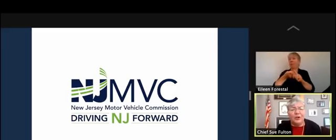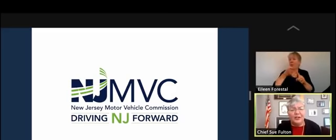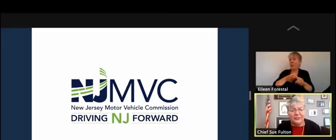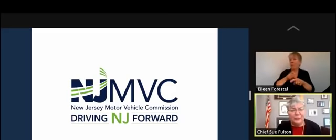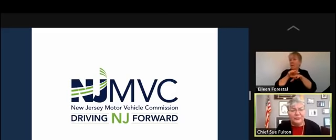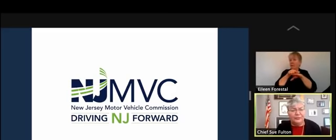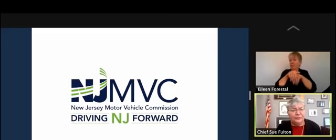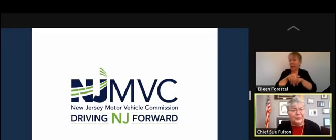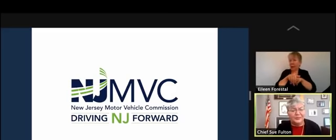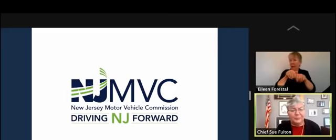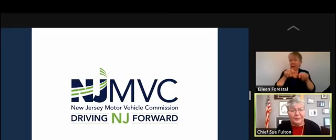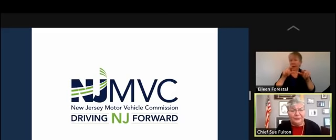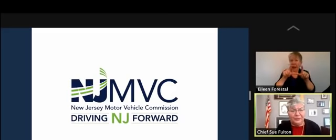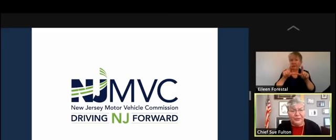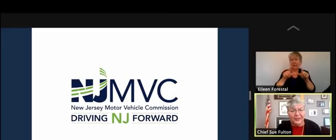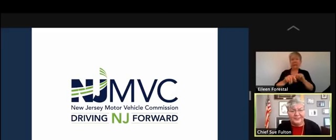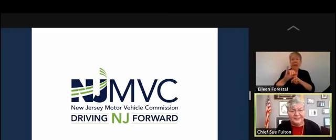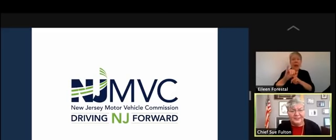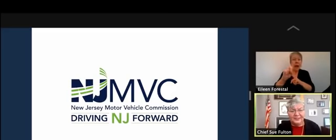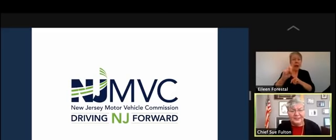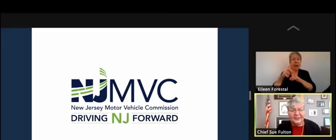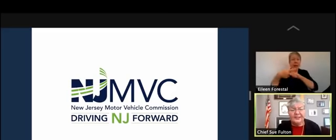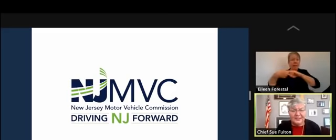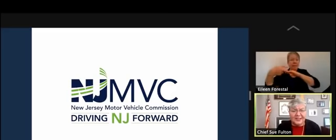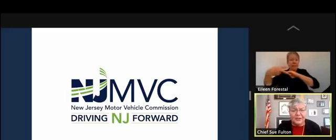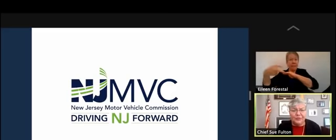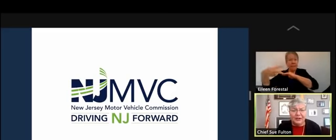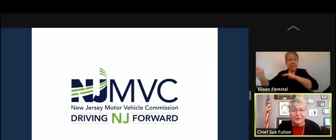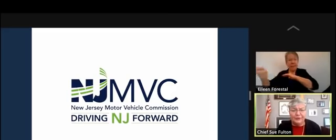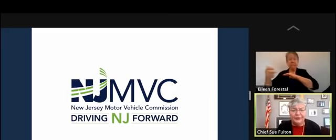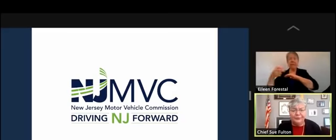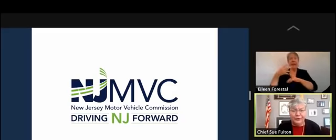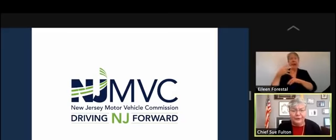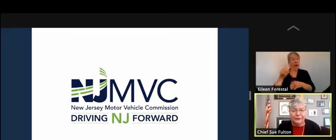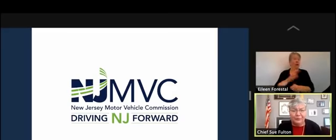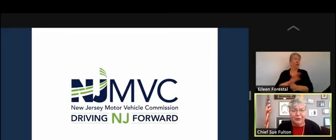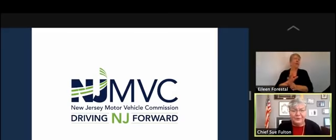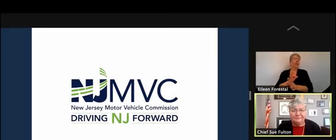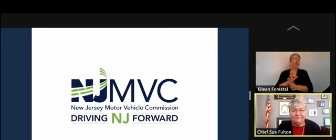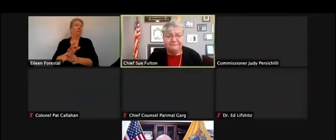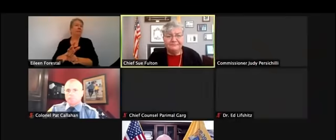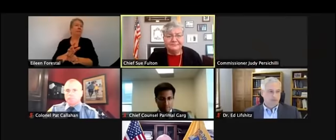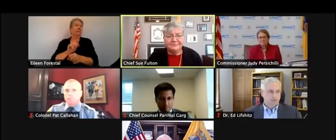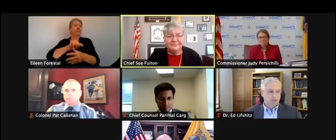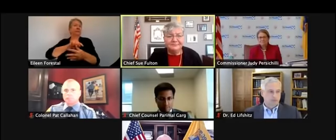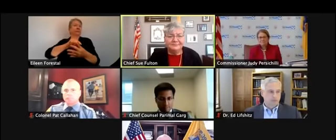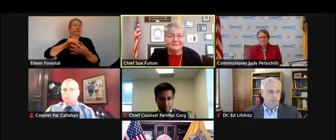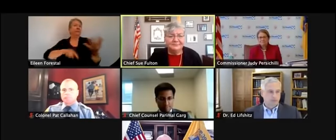you to our customers who've been so patient with us. And thank you, Governor, for your support.